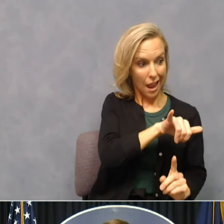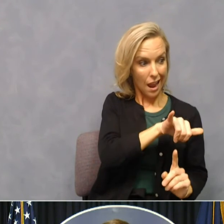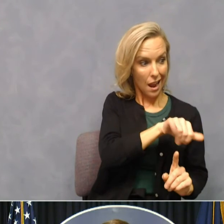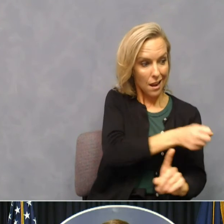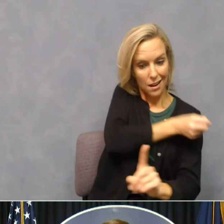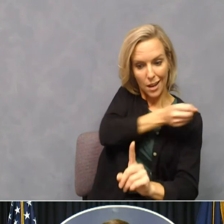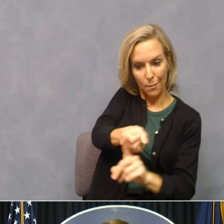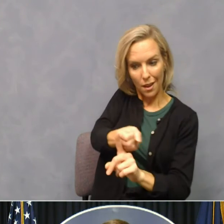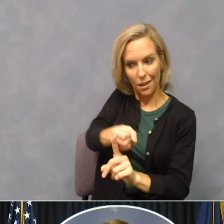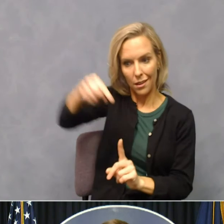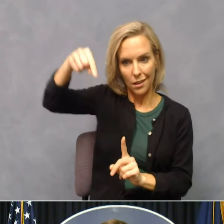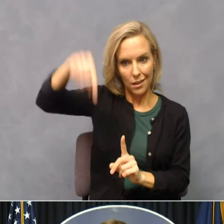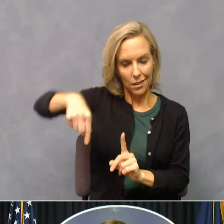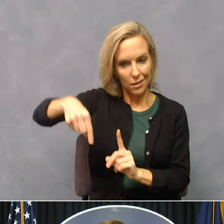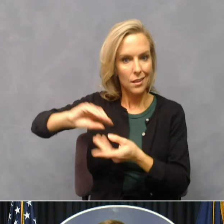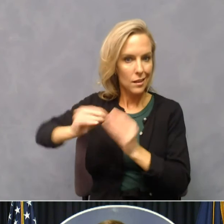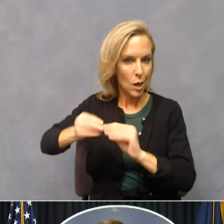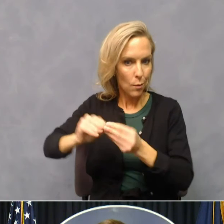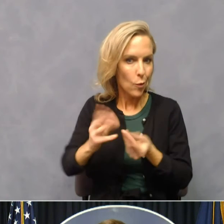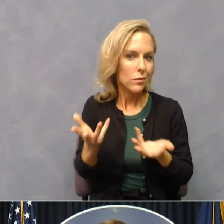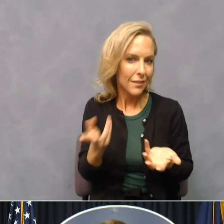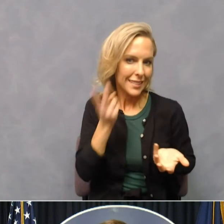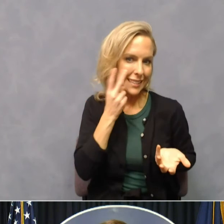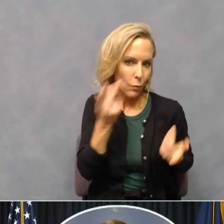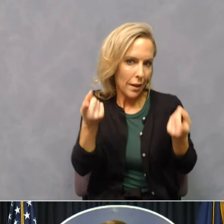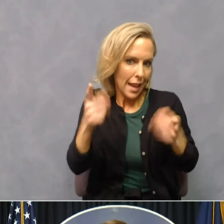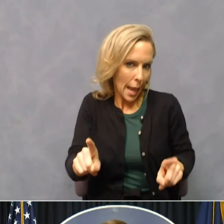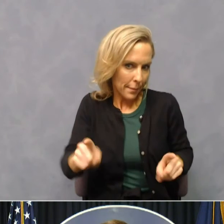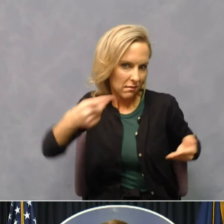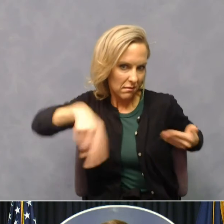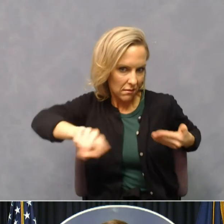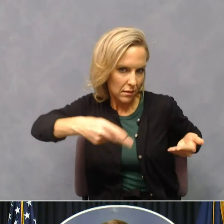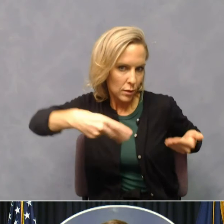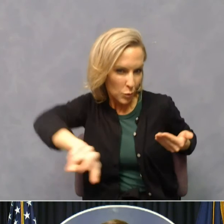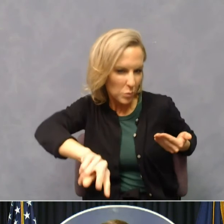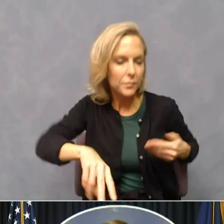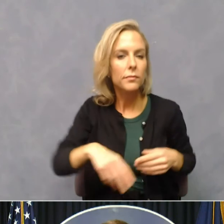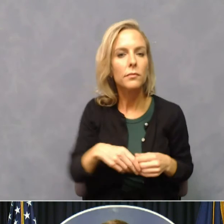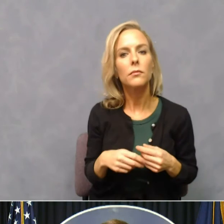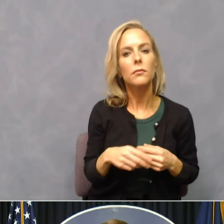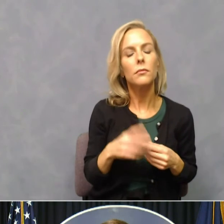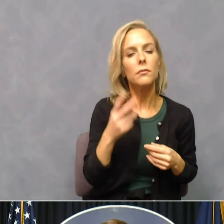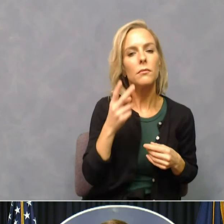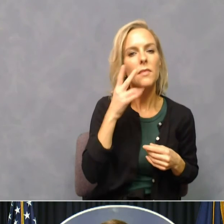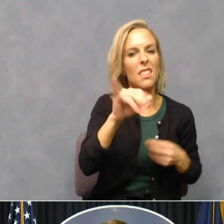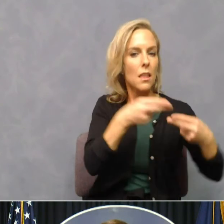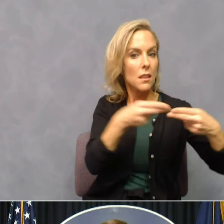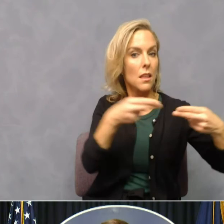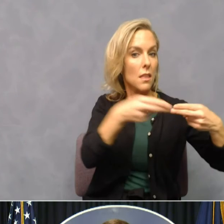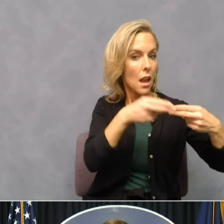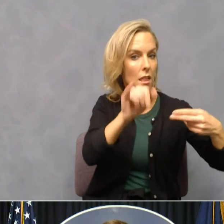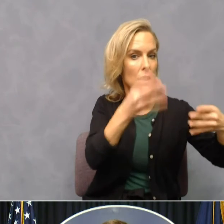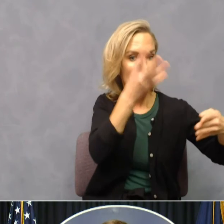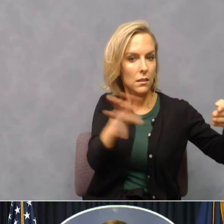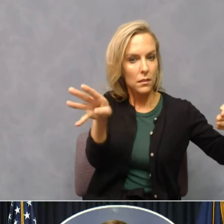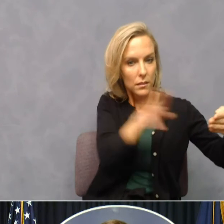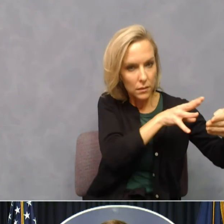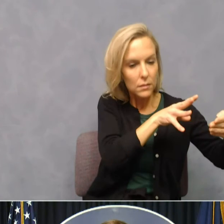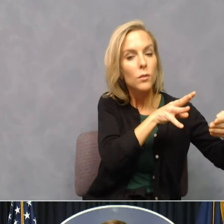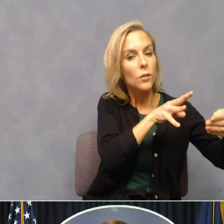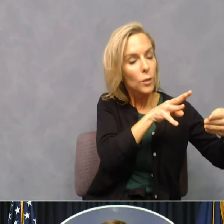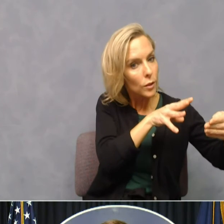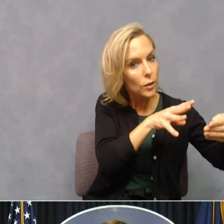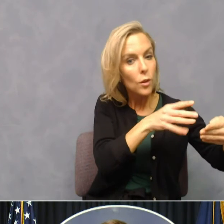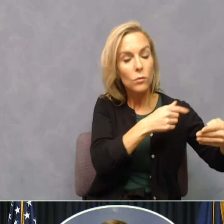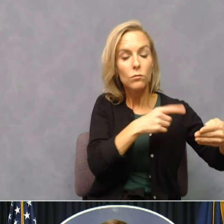But again, you can look at this stair-stepper chart and see we have stopped the third wave. What we've got to